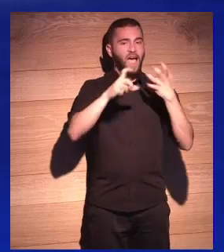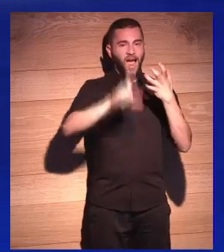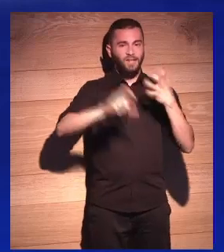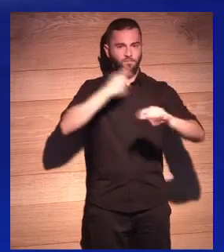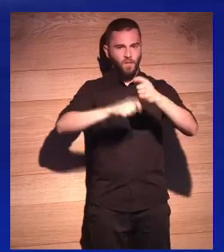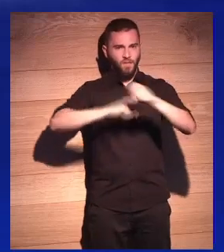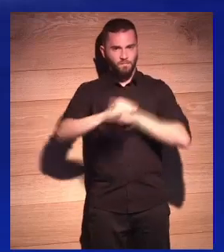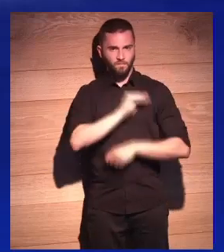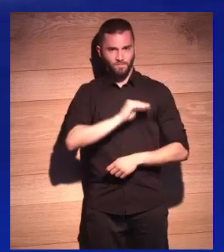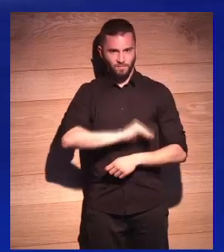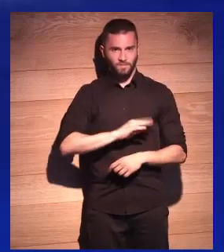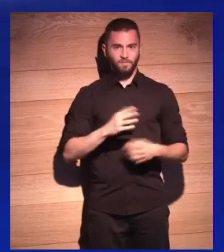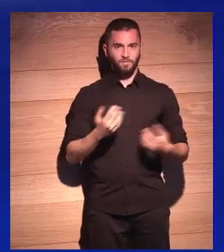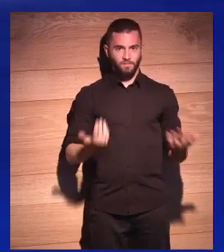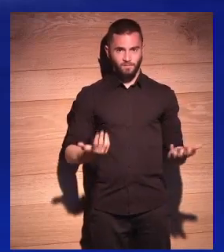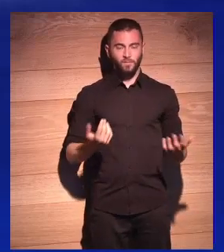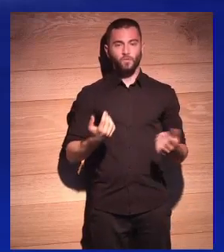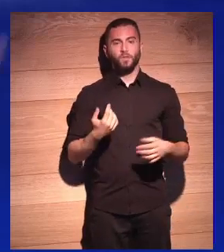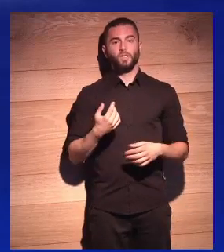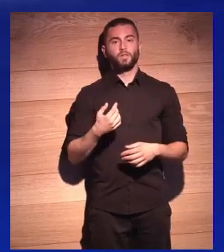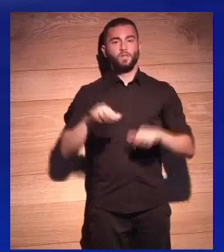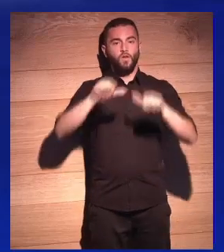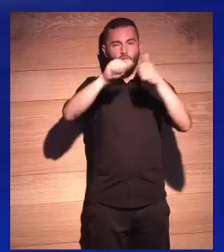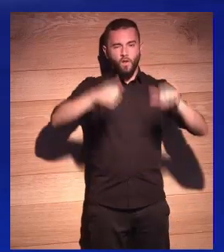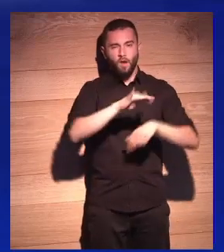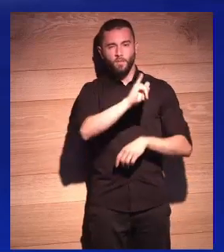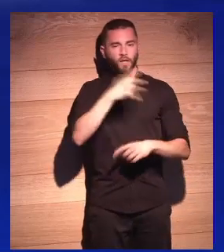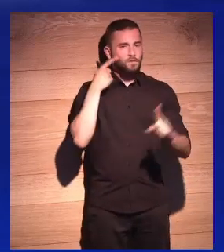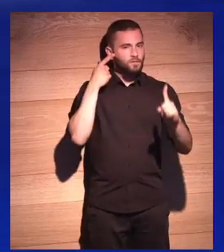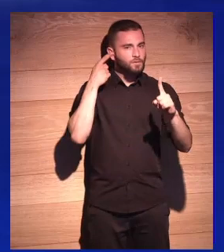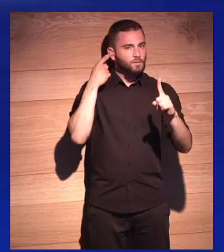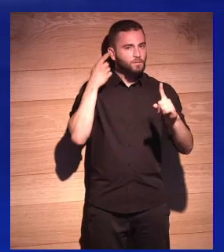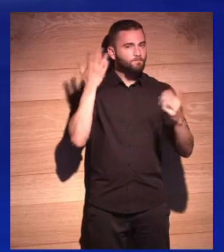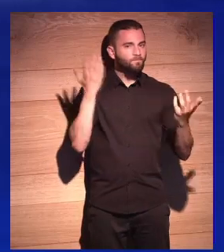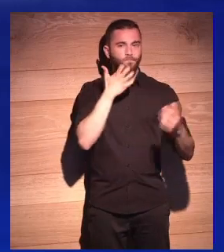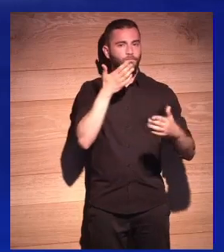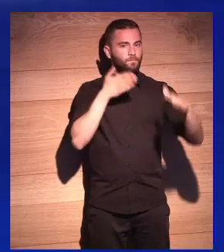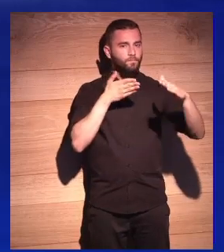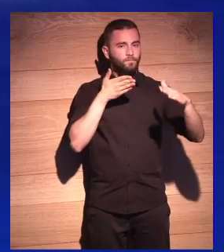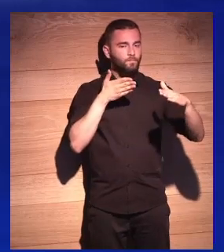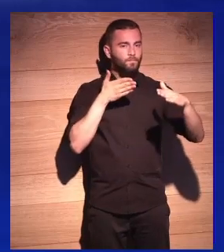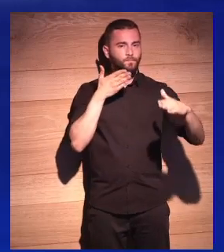especially artists selling properly. There are ways